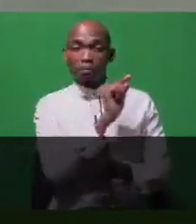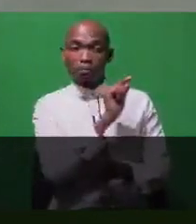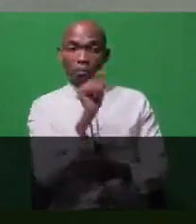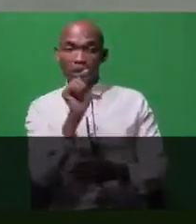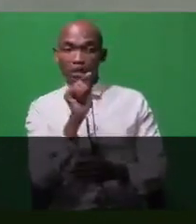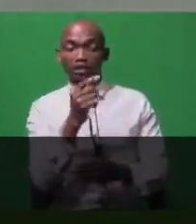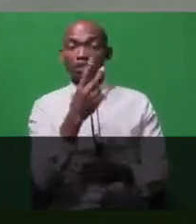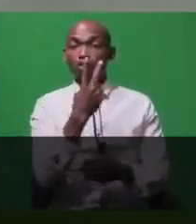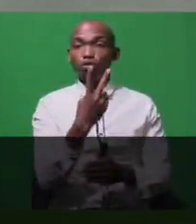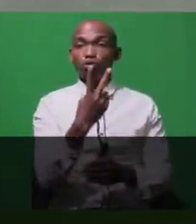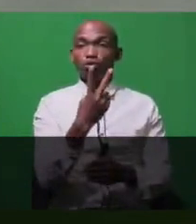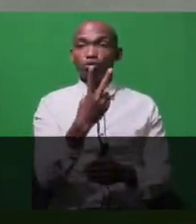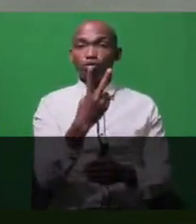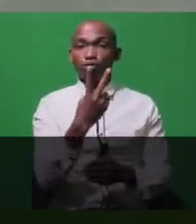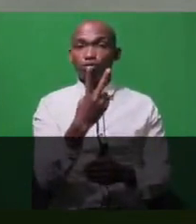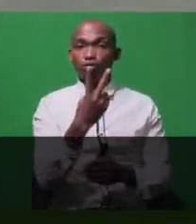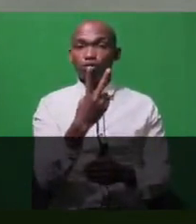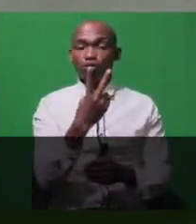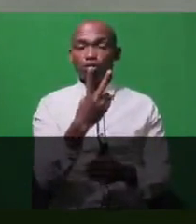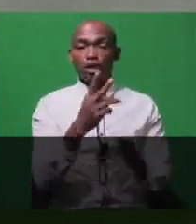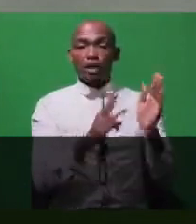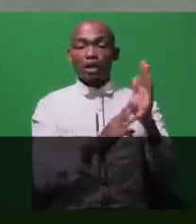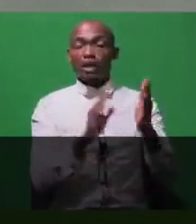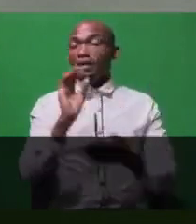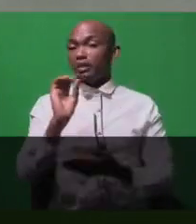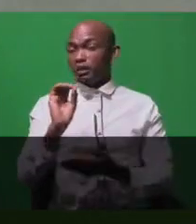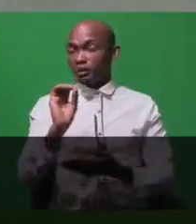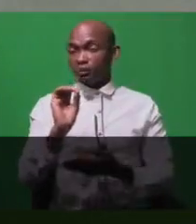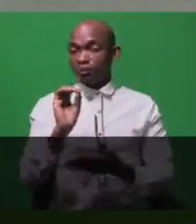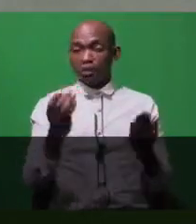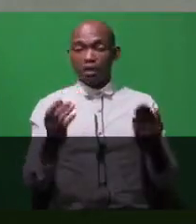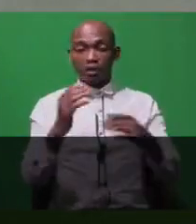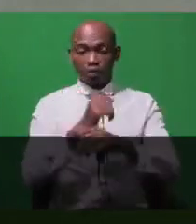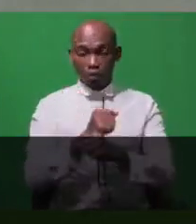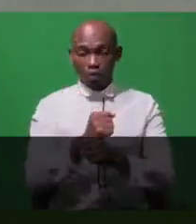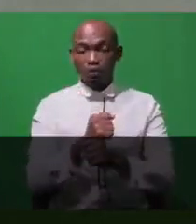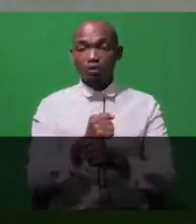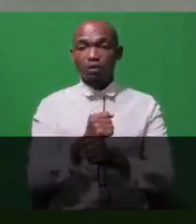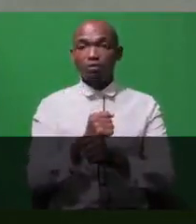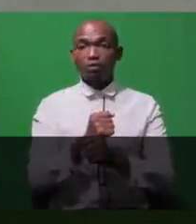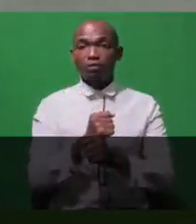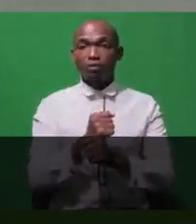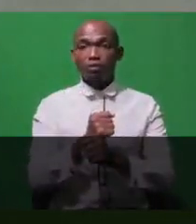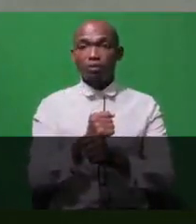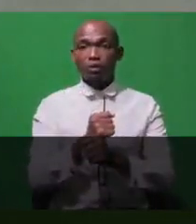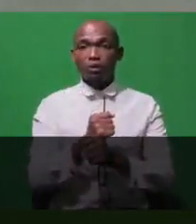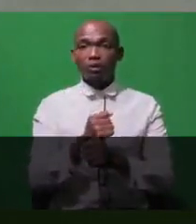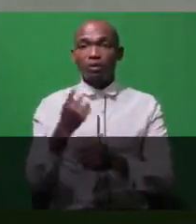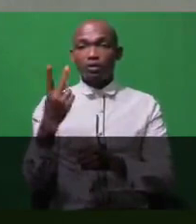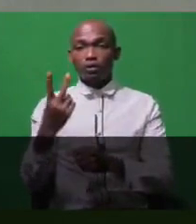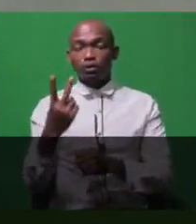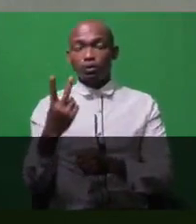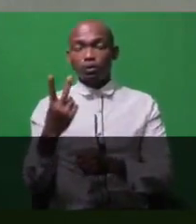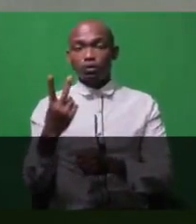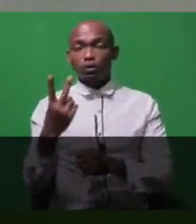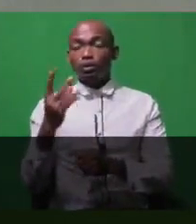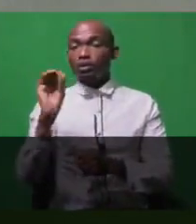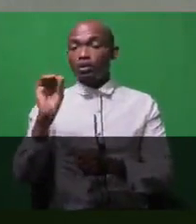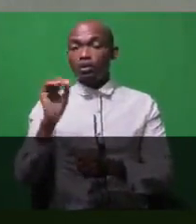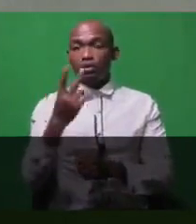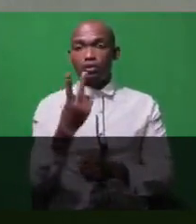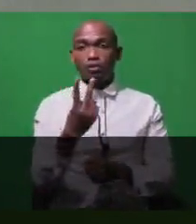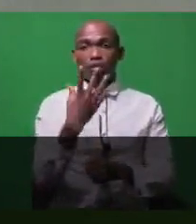280. You got 0, 2, 5,